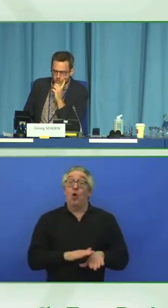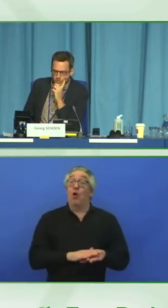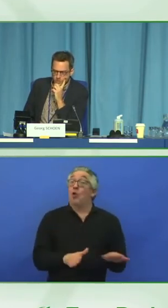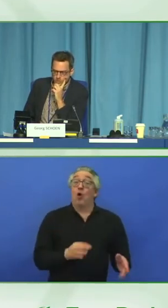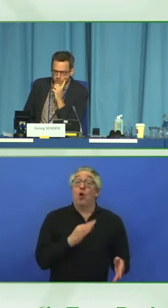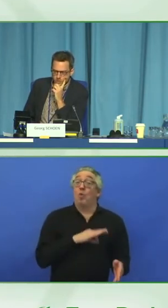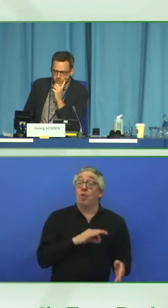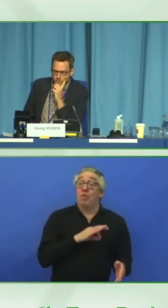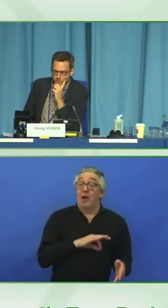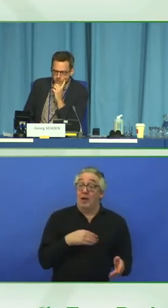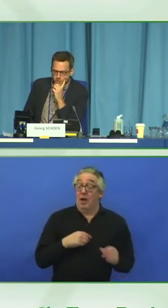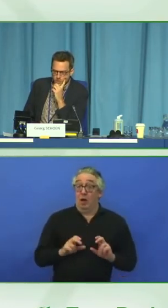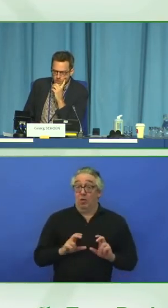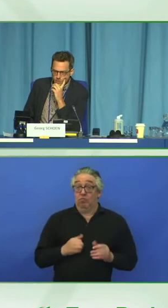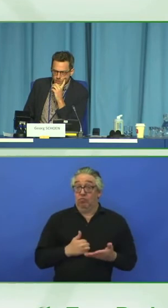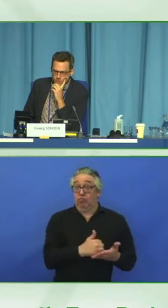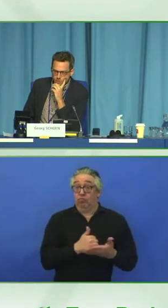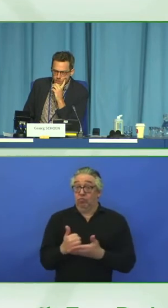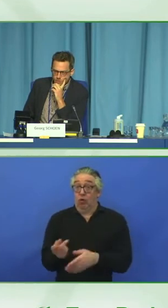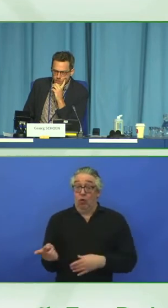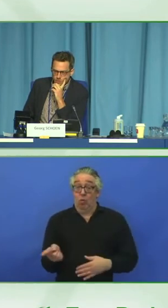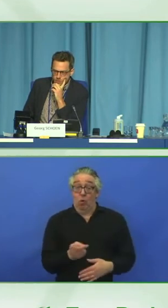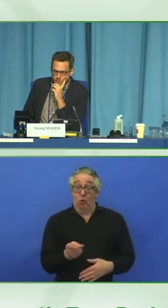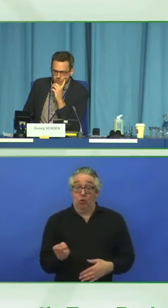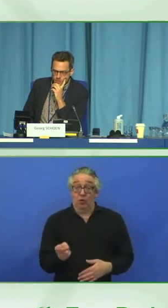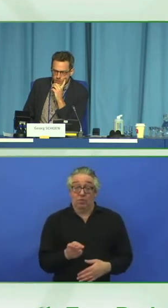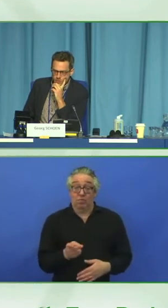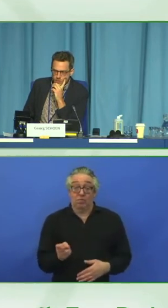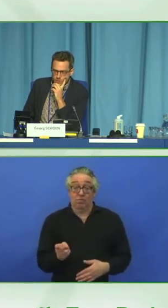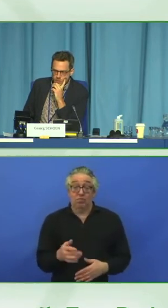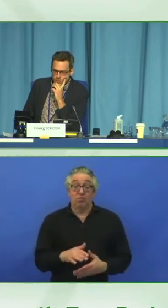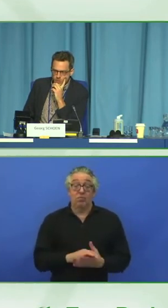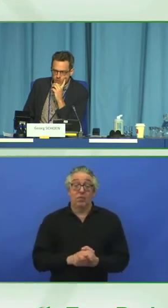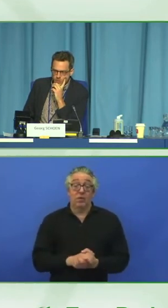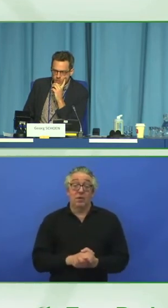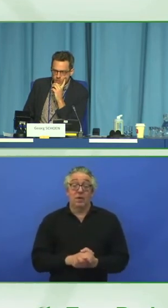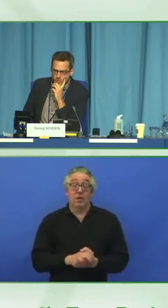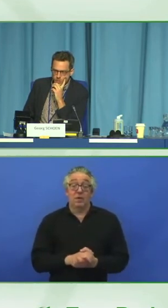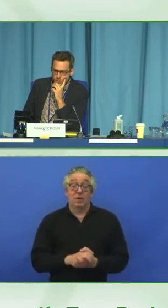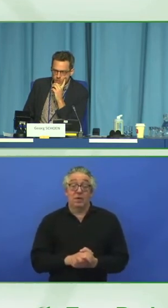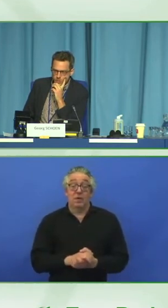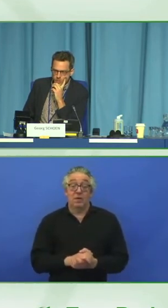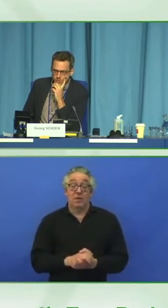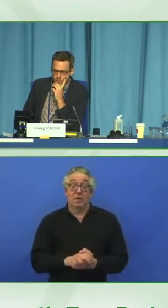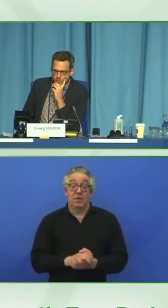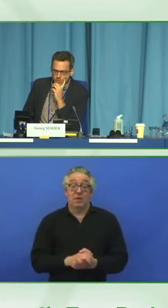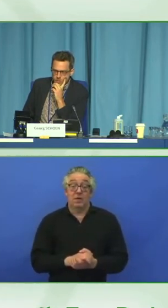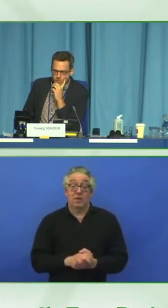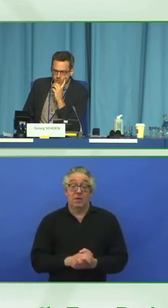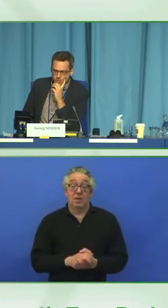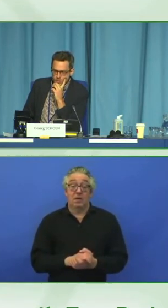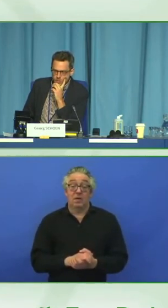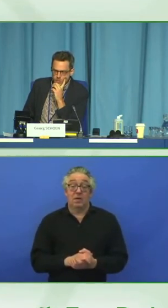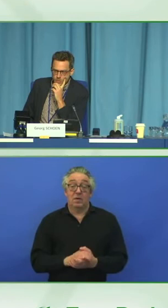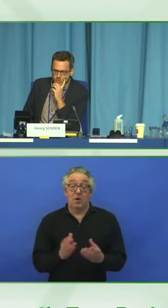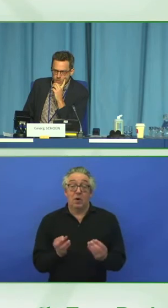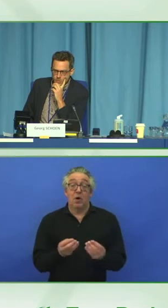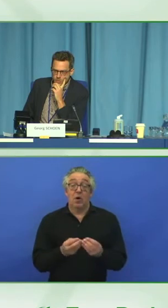on helping the entrepreneur kind of run their business better. So various kinds of support programs